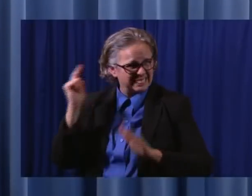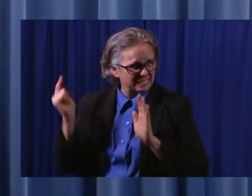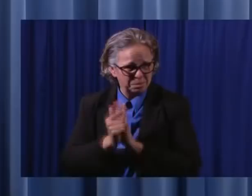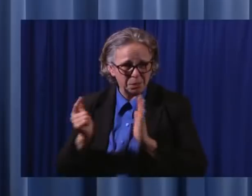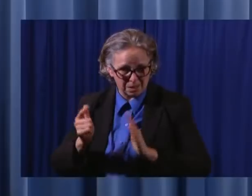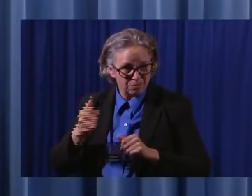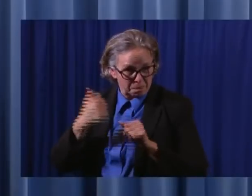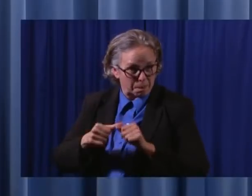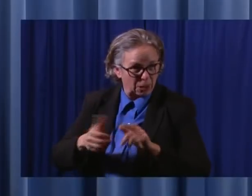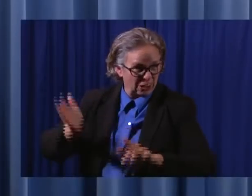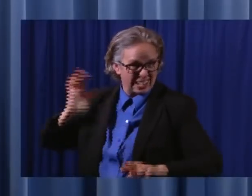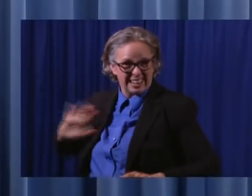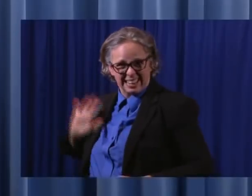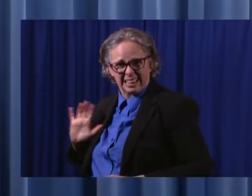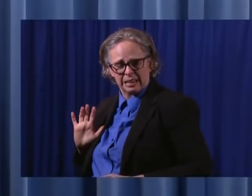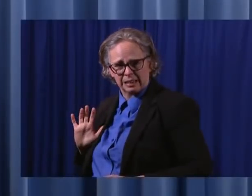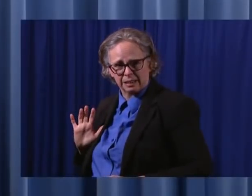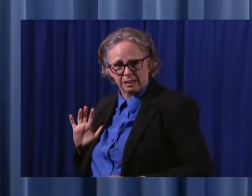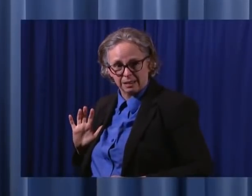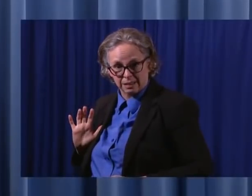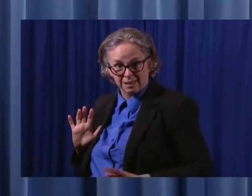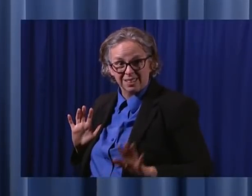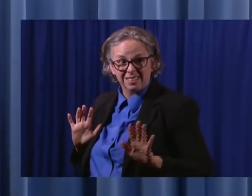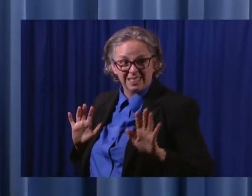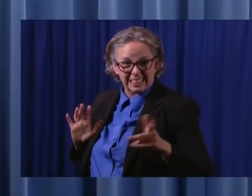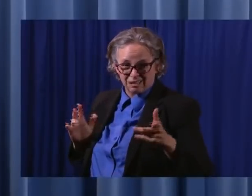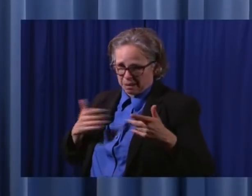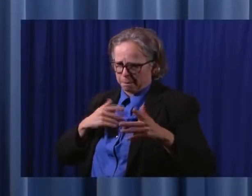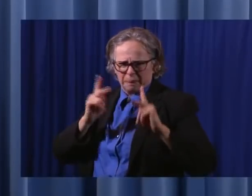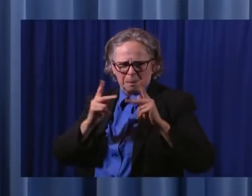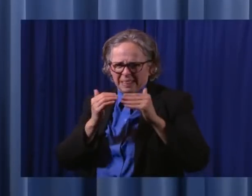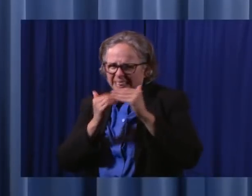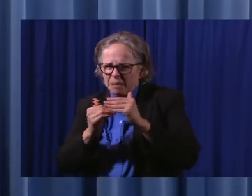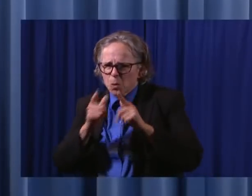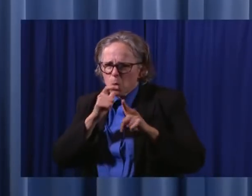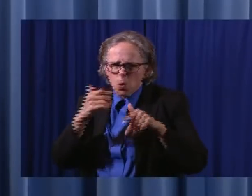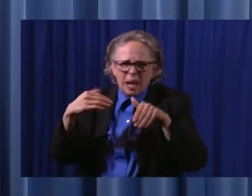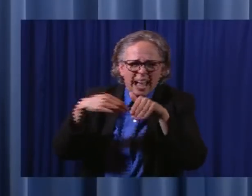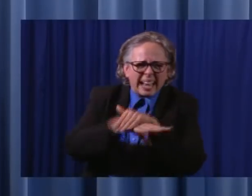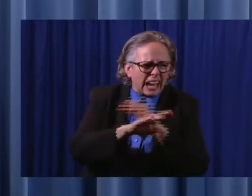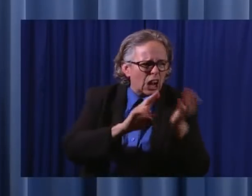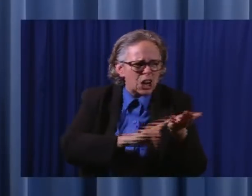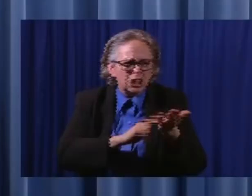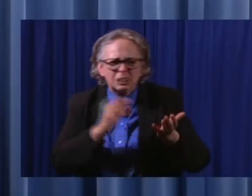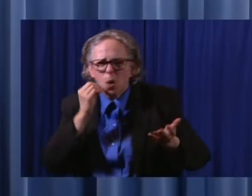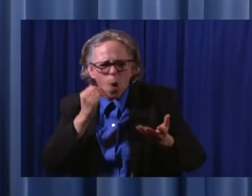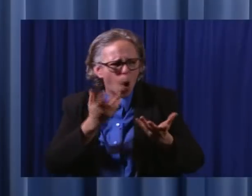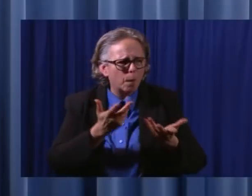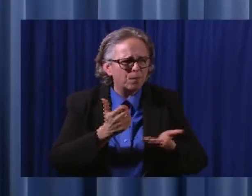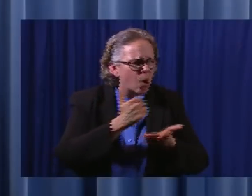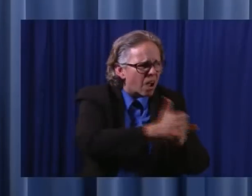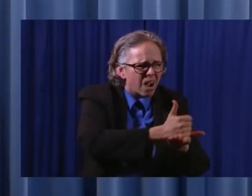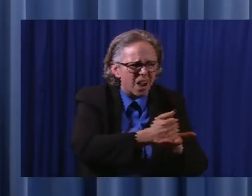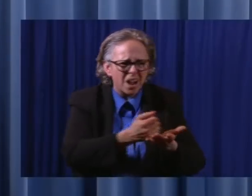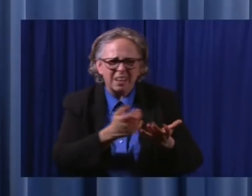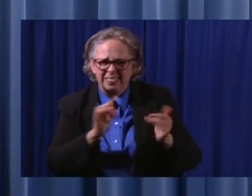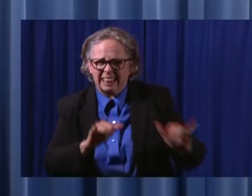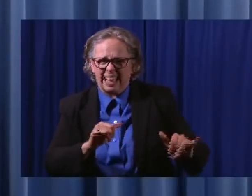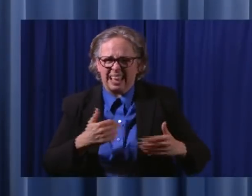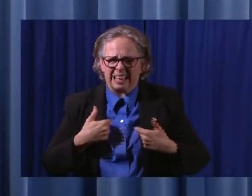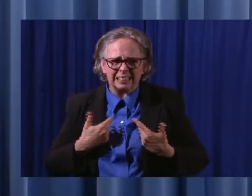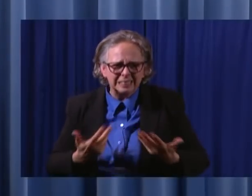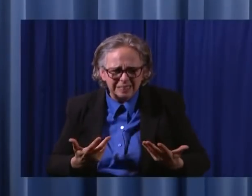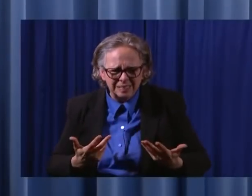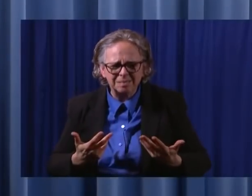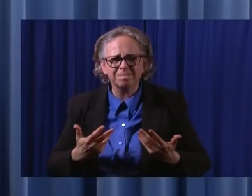Cutting down on visits, cutting down on people going into the nursing homes. My job as governor